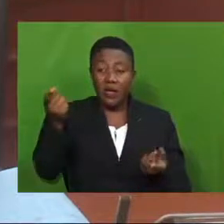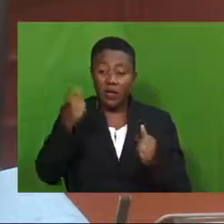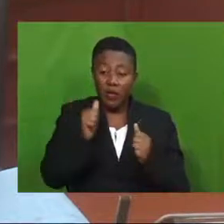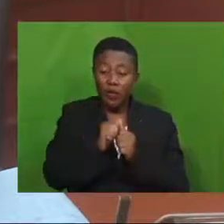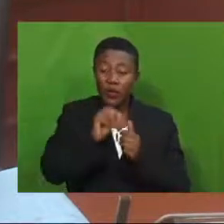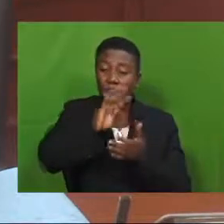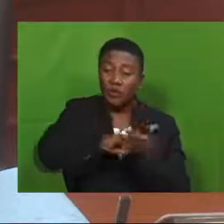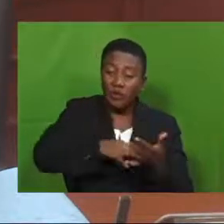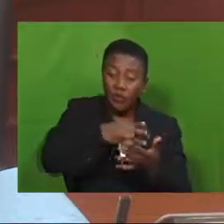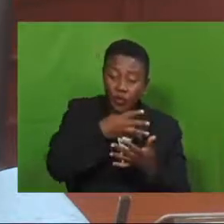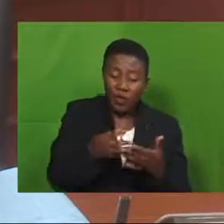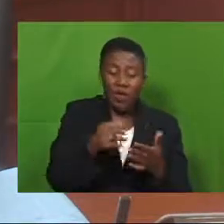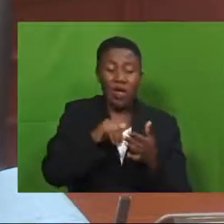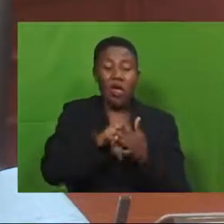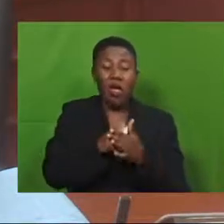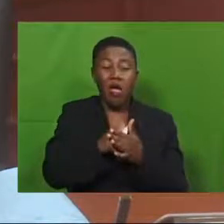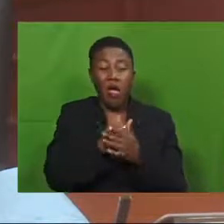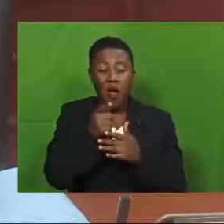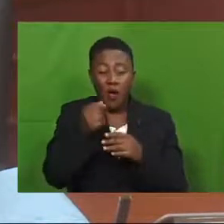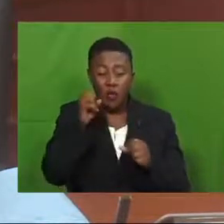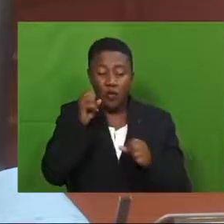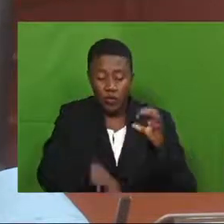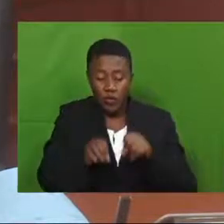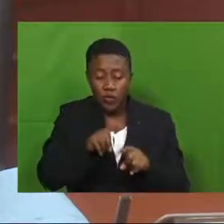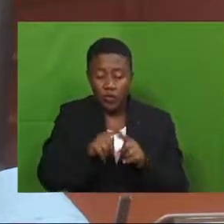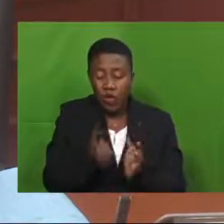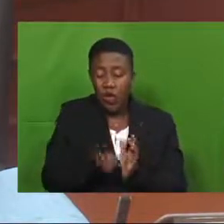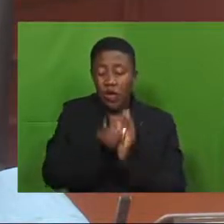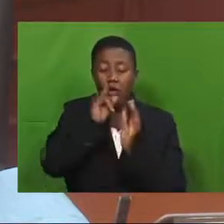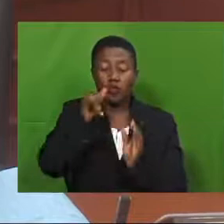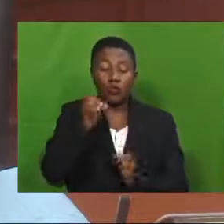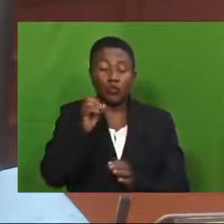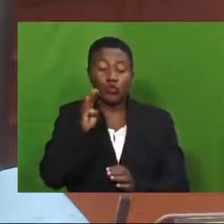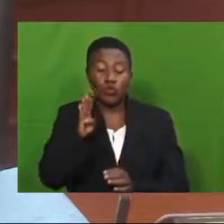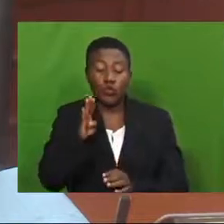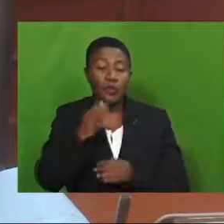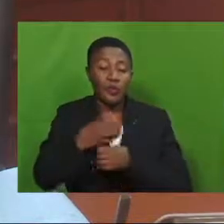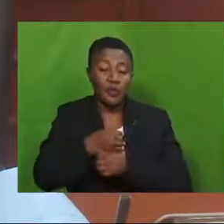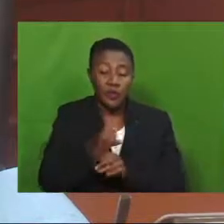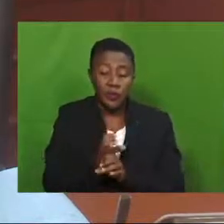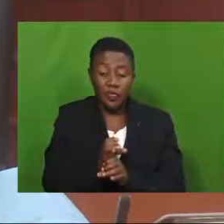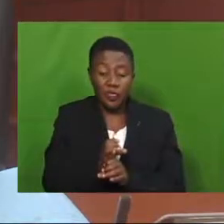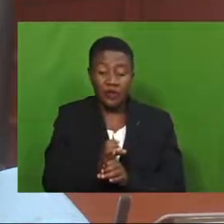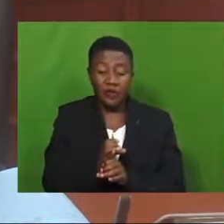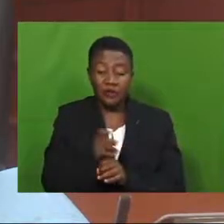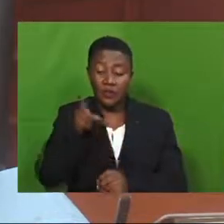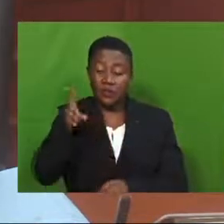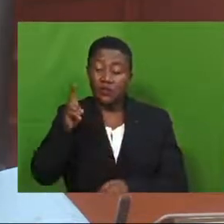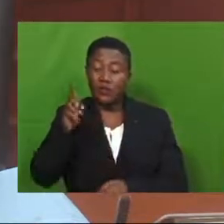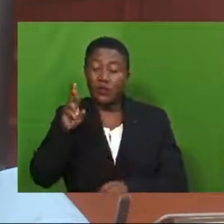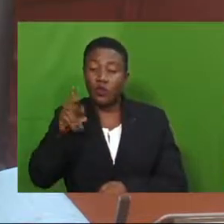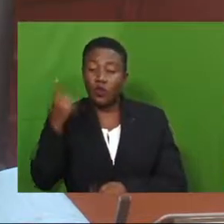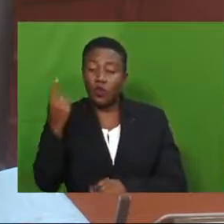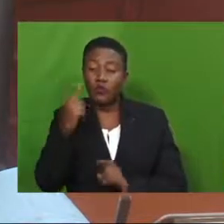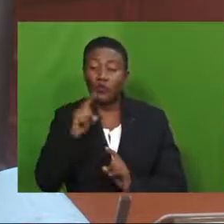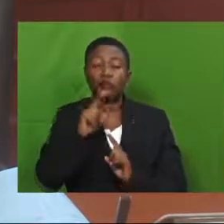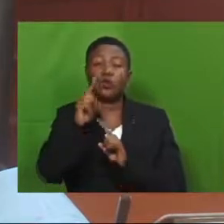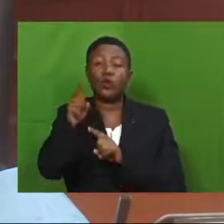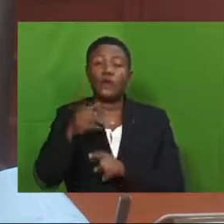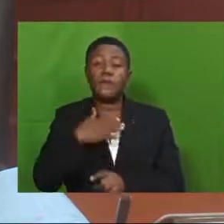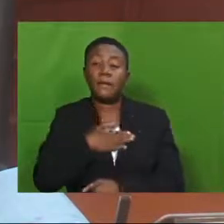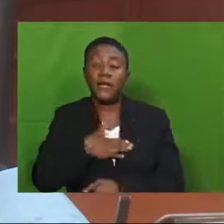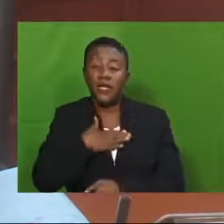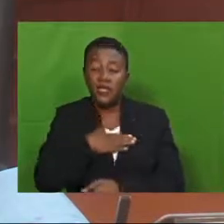program, how you are going to contribute to job creation. Dr. Sule Garba will walk to every minister to ask you to provide